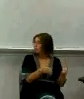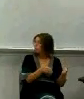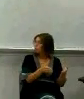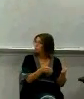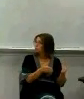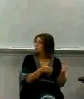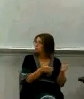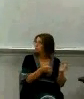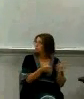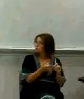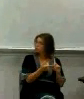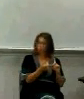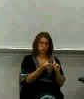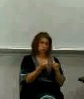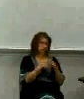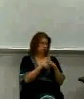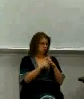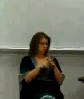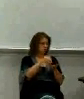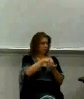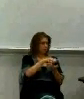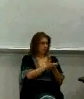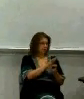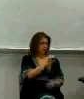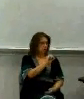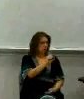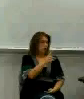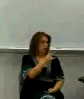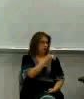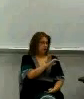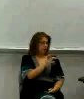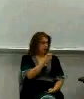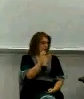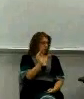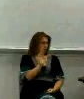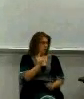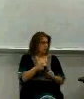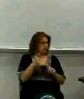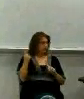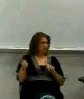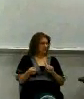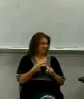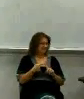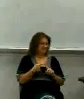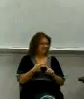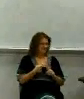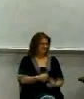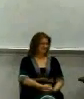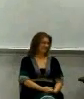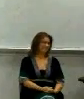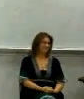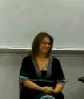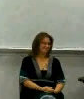methodology to start by plotting the organic carbon cycle.